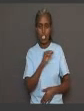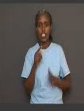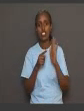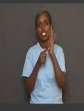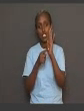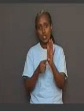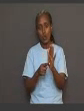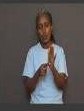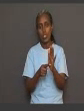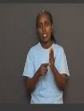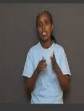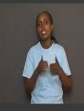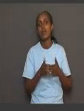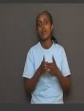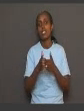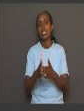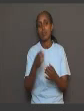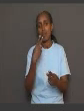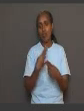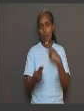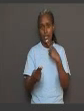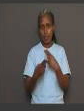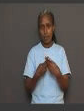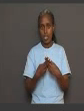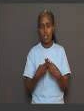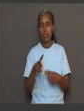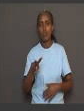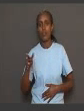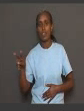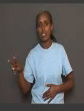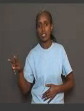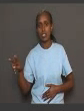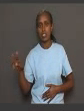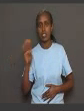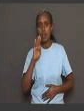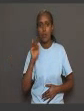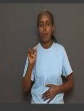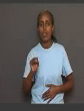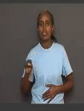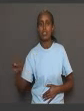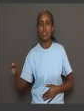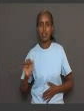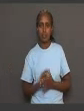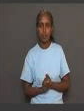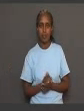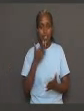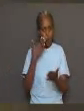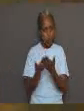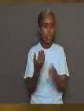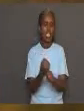shown the principle of multiplying a vector by a scalar. Well